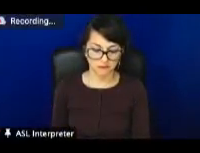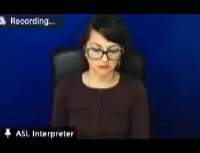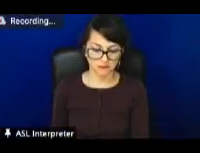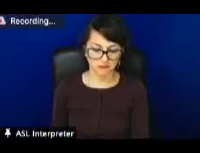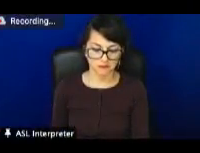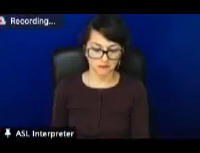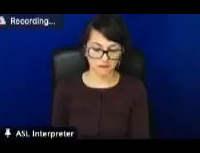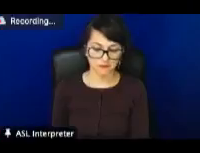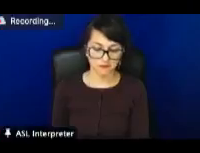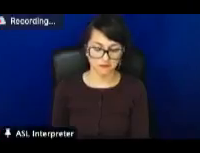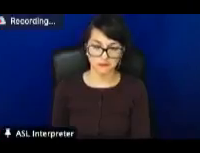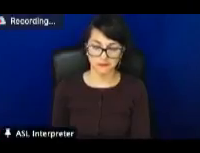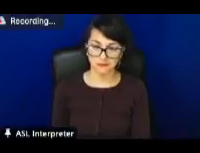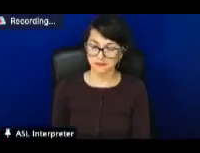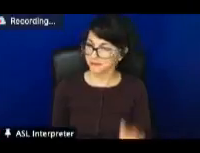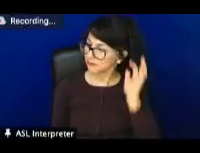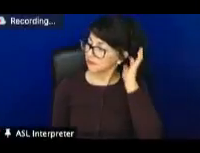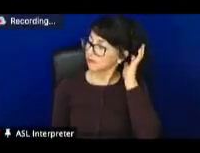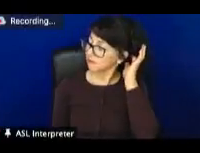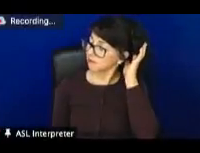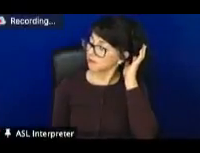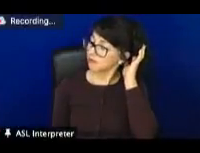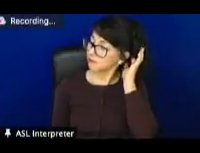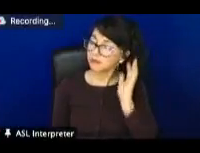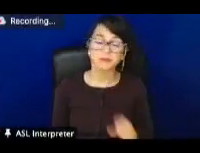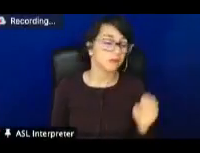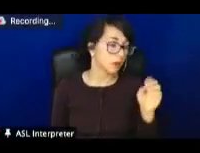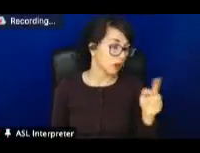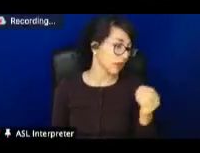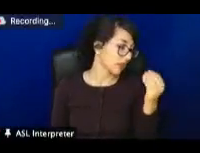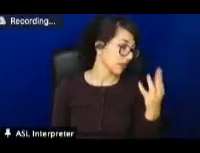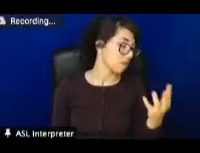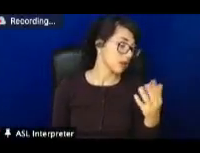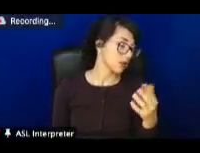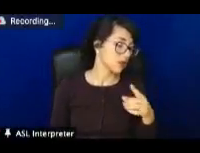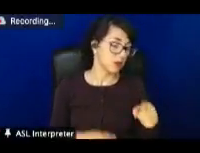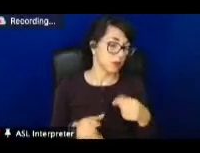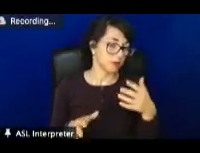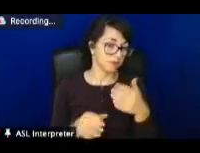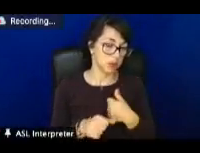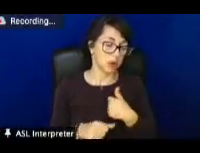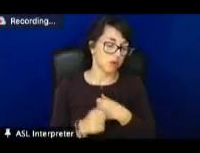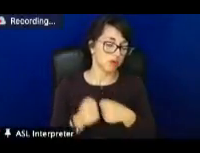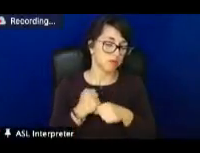Okay, well, let me know when the instructions are done, and we'll wait a little longer.